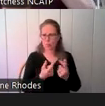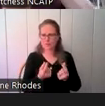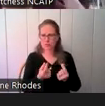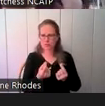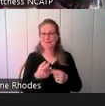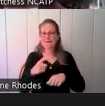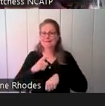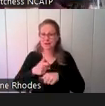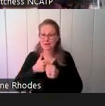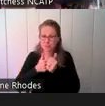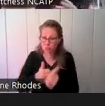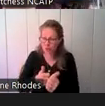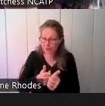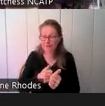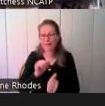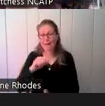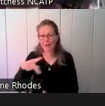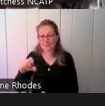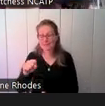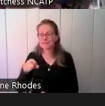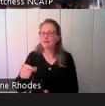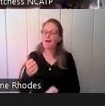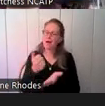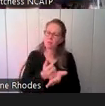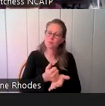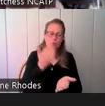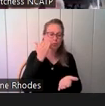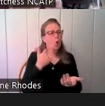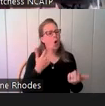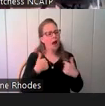hopefully help you figure out where to improve.